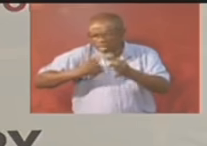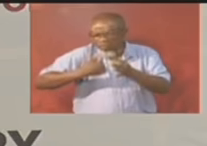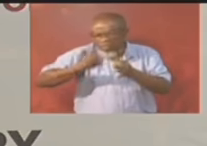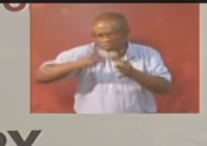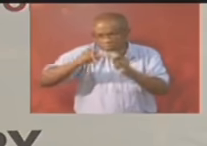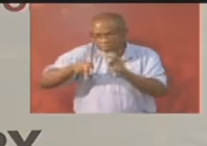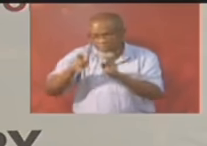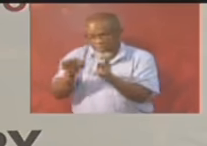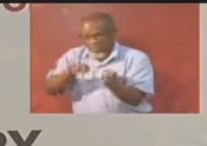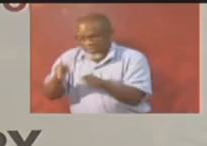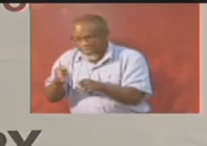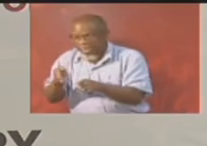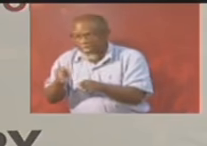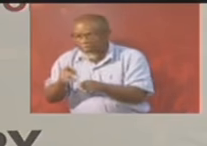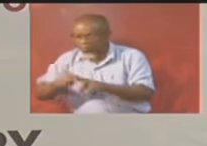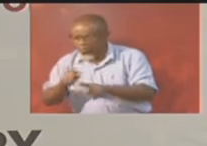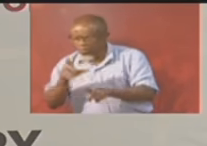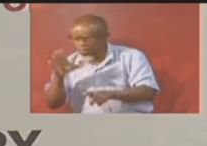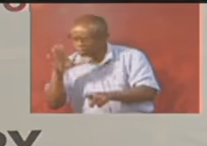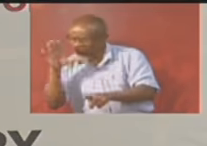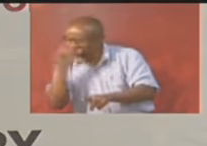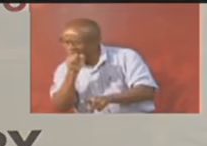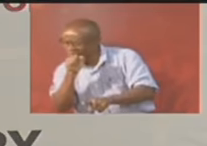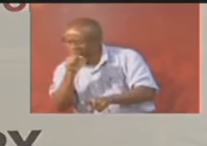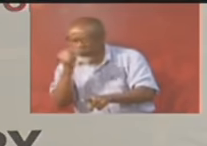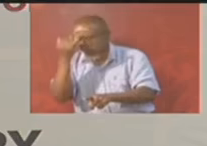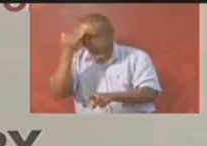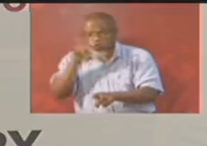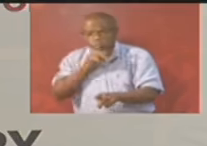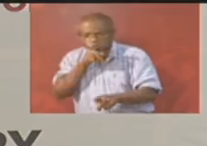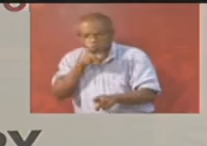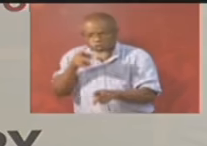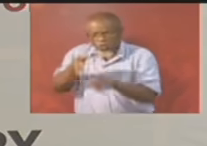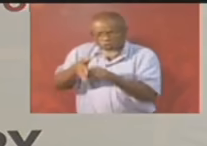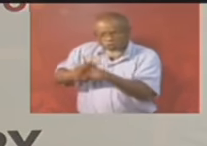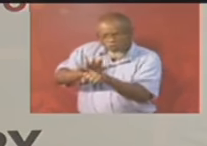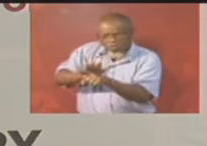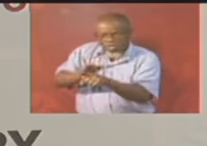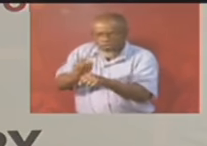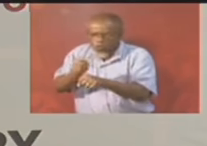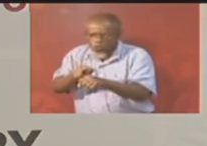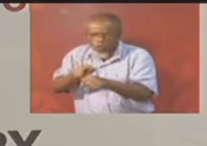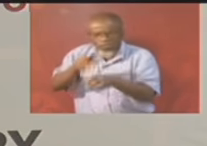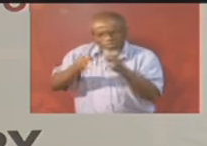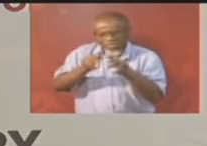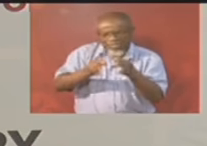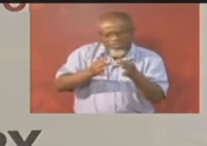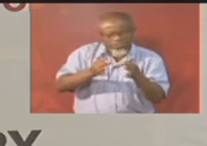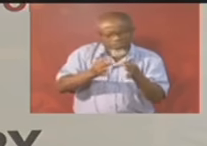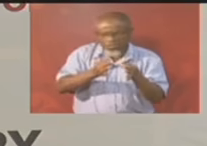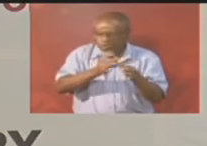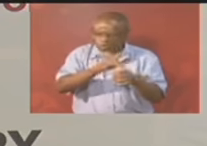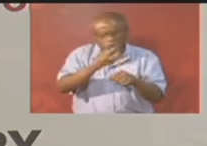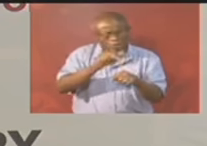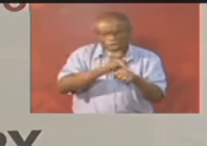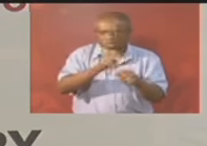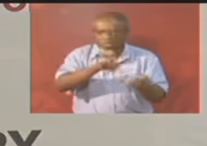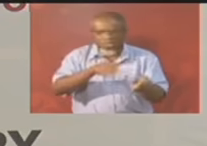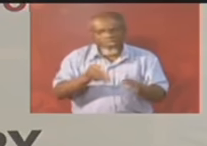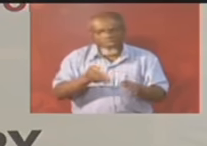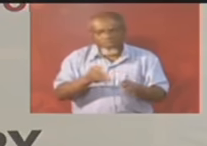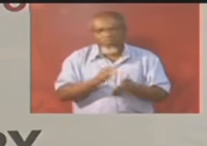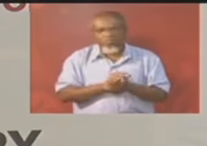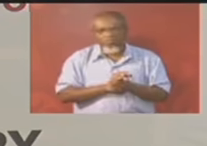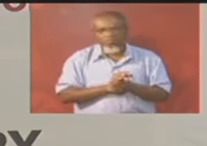by the death registration systems. We have several backstops in place, including